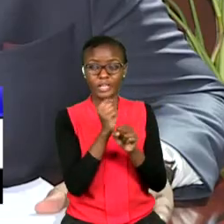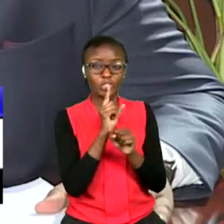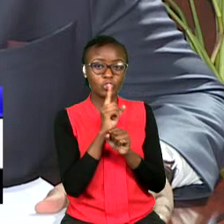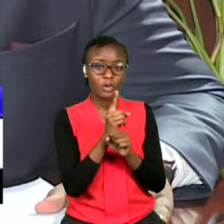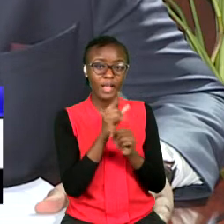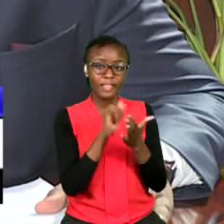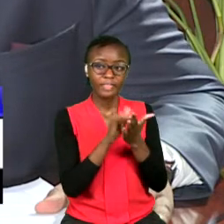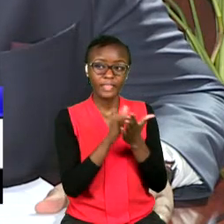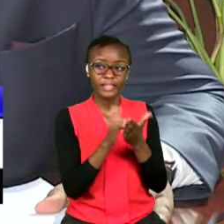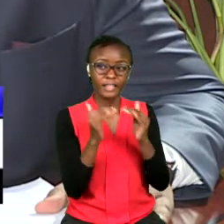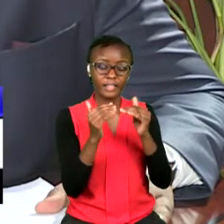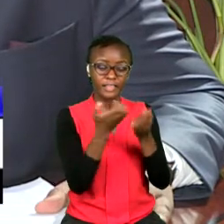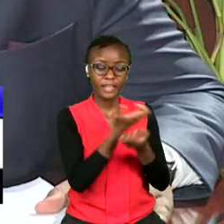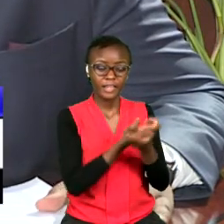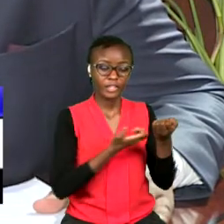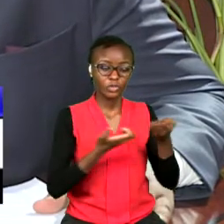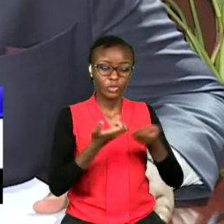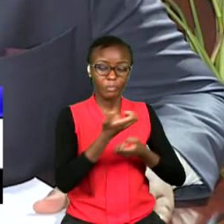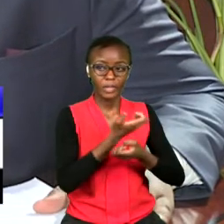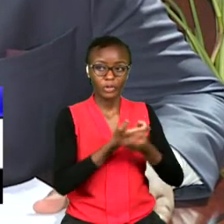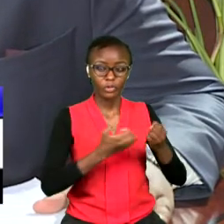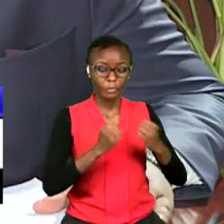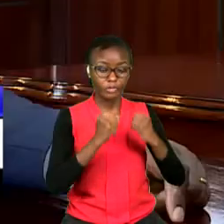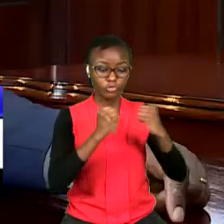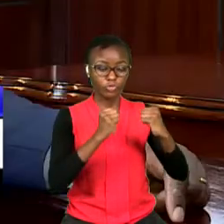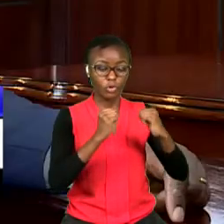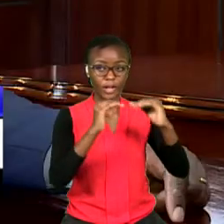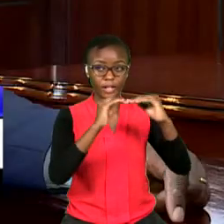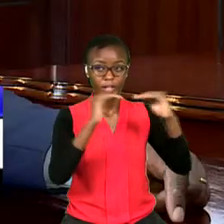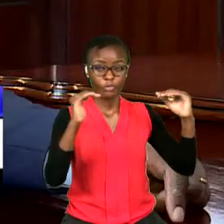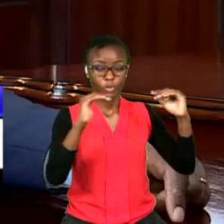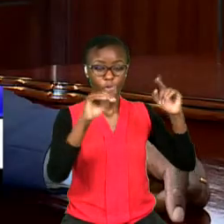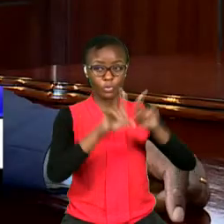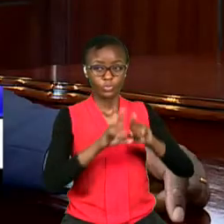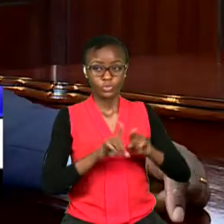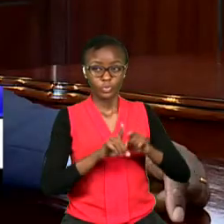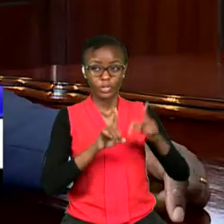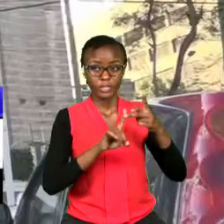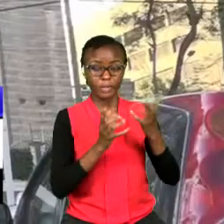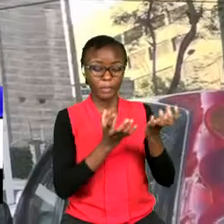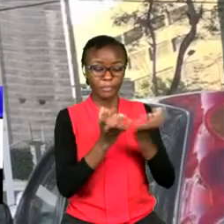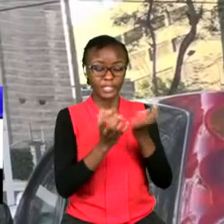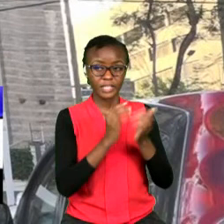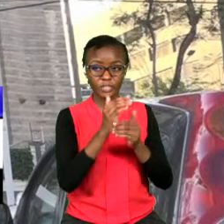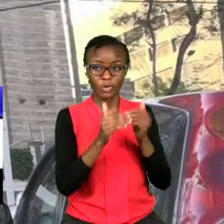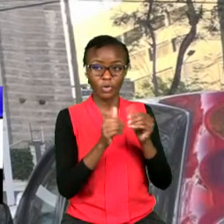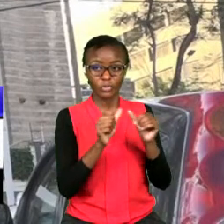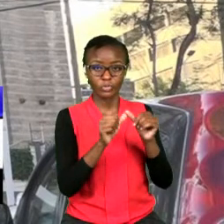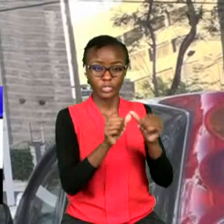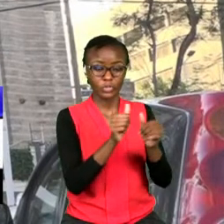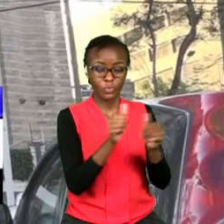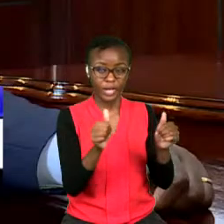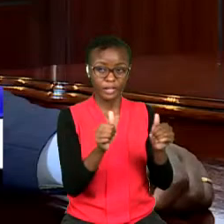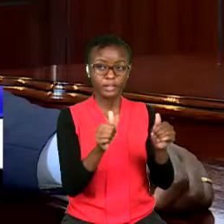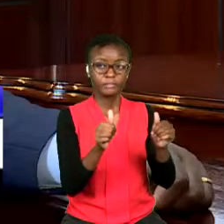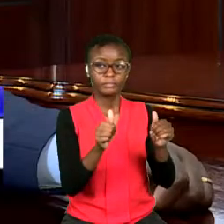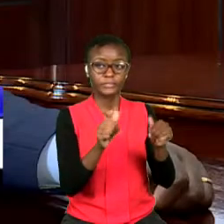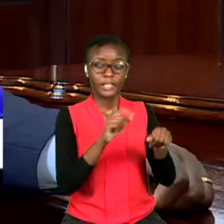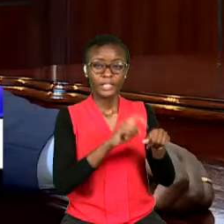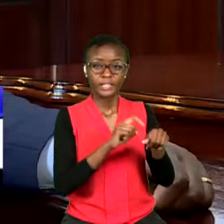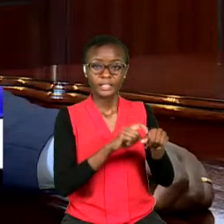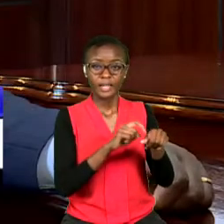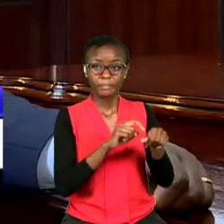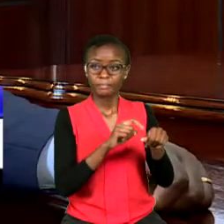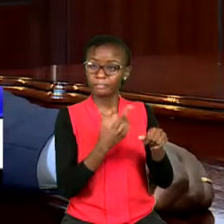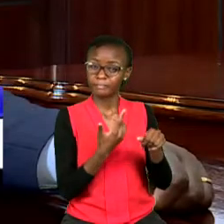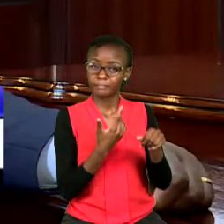of the economies on. We ensure that all businesses survive. We approached the COVID